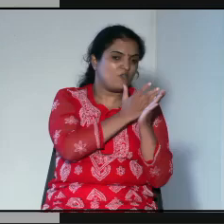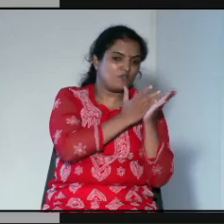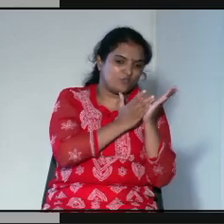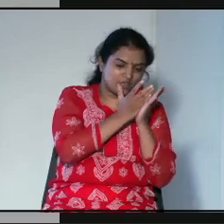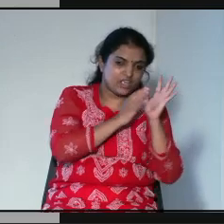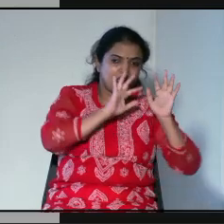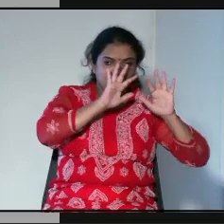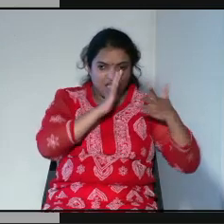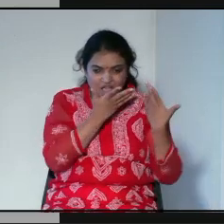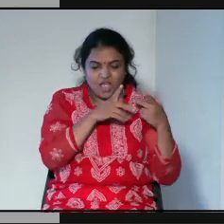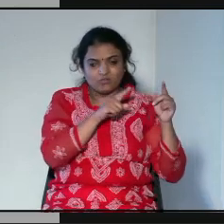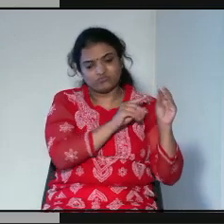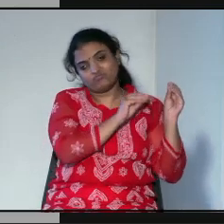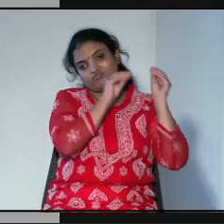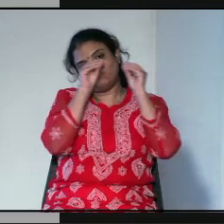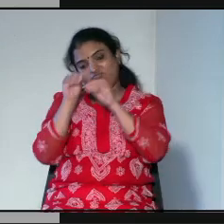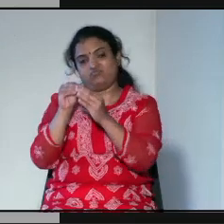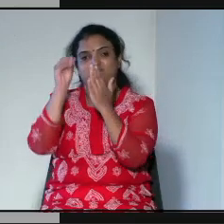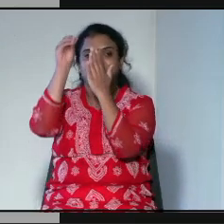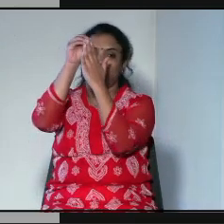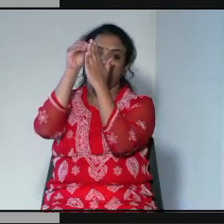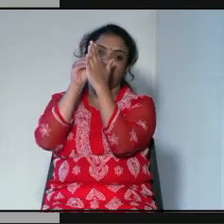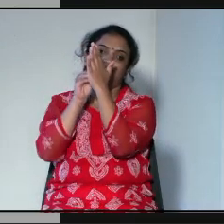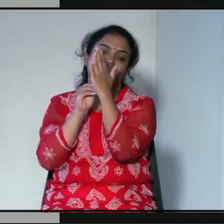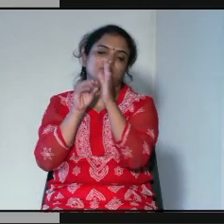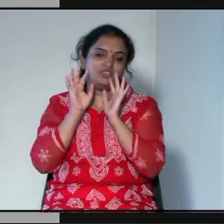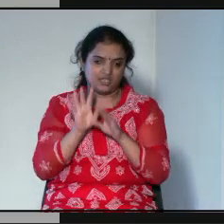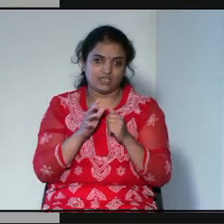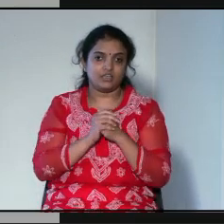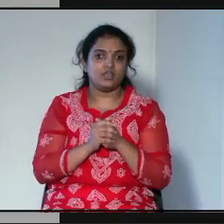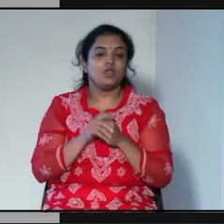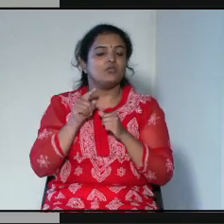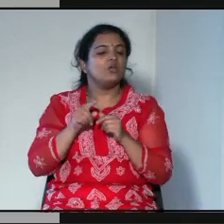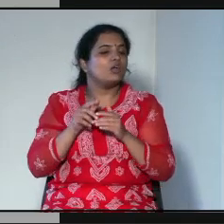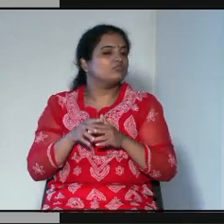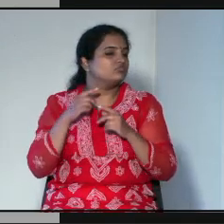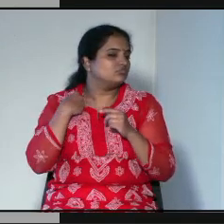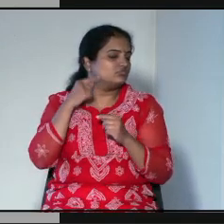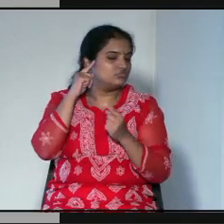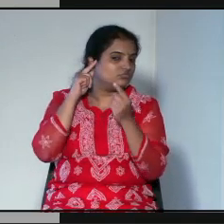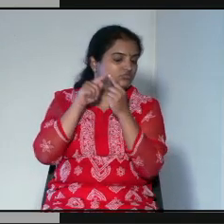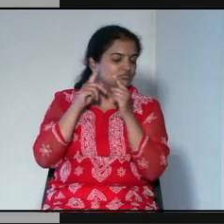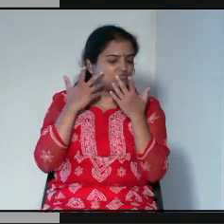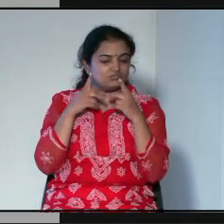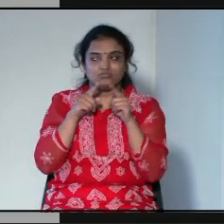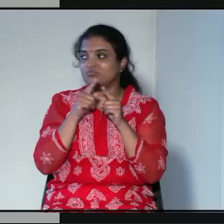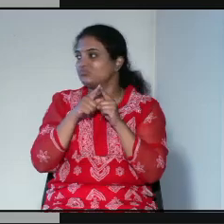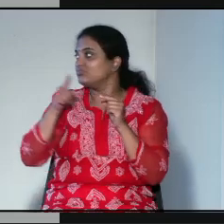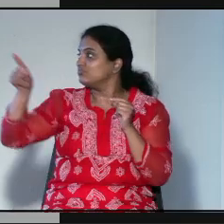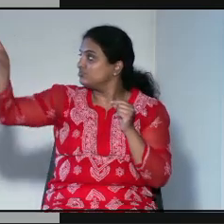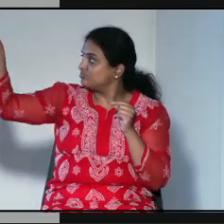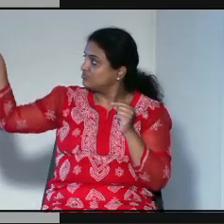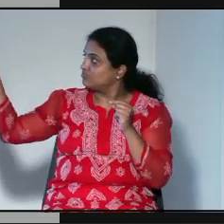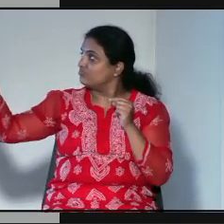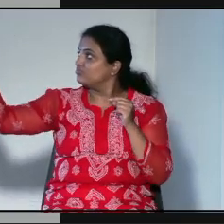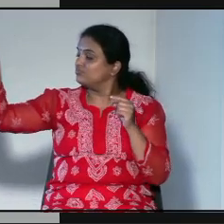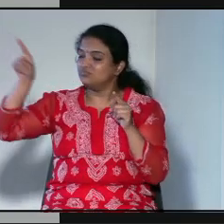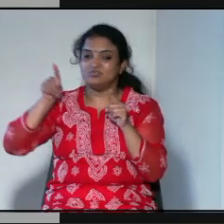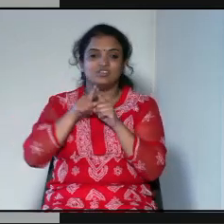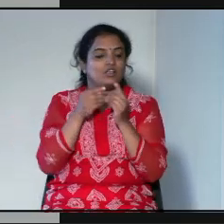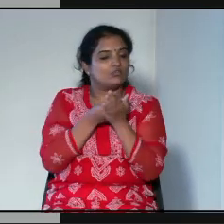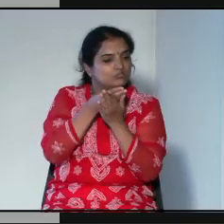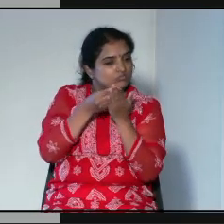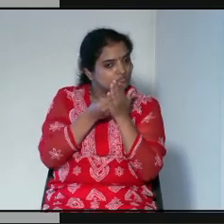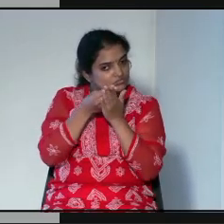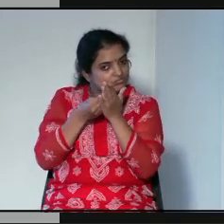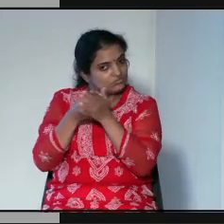the last techniques section of the book the biggest and thickly illustrated. So these are the kinds of drawings that fill the book, and